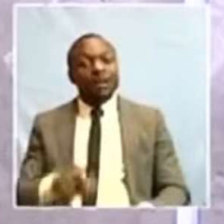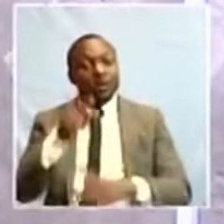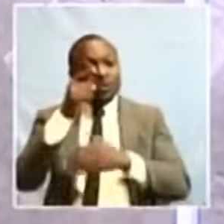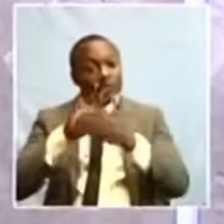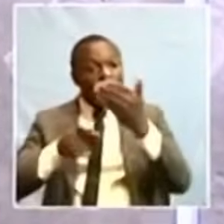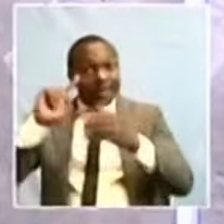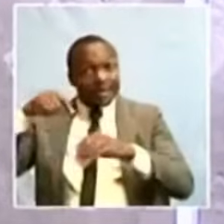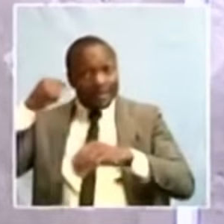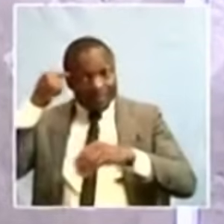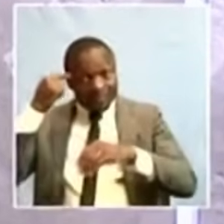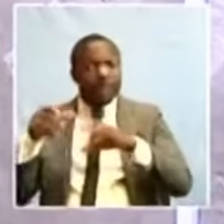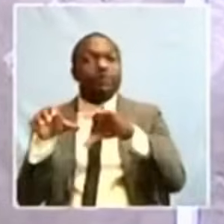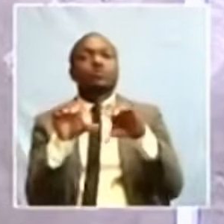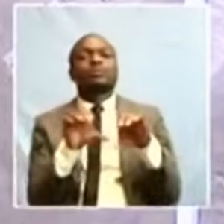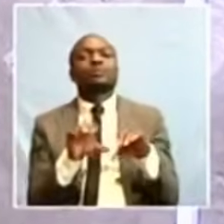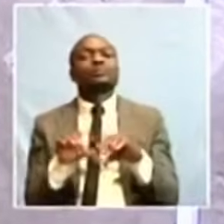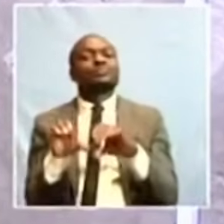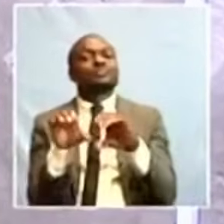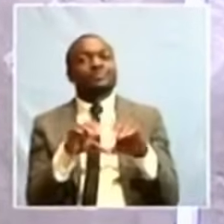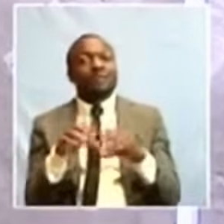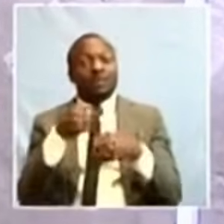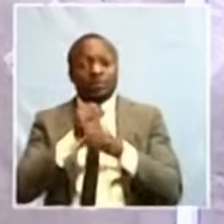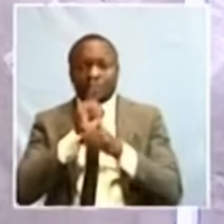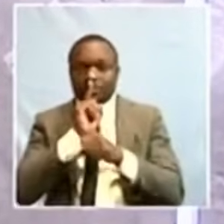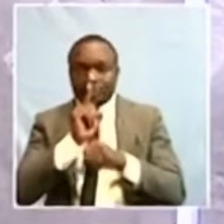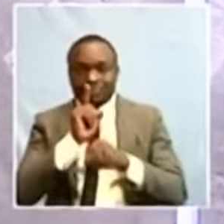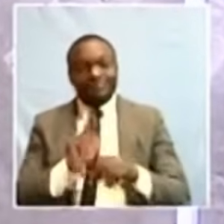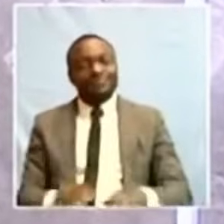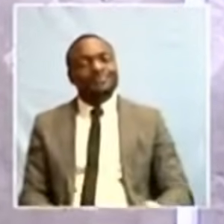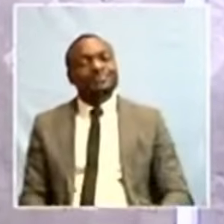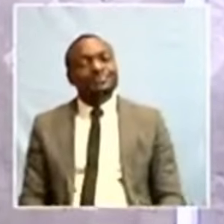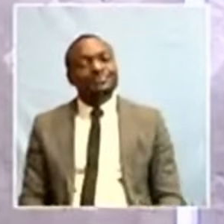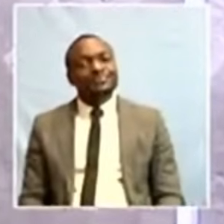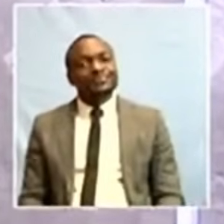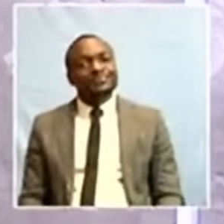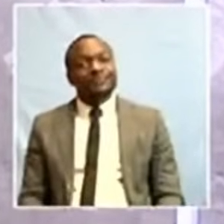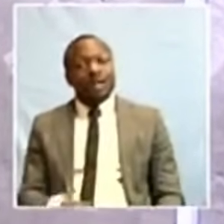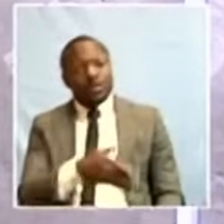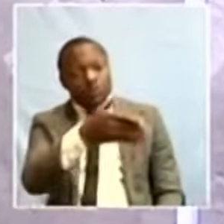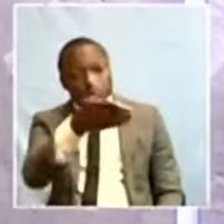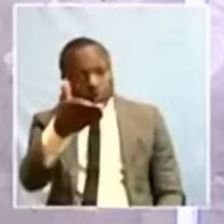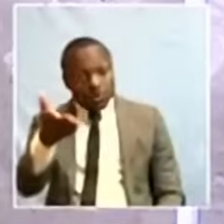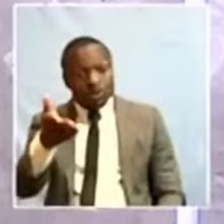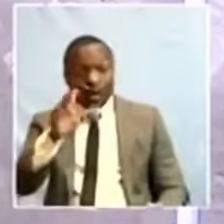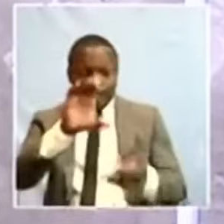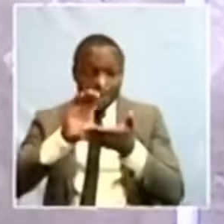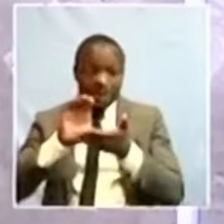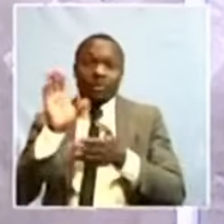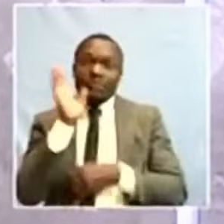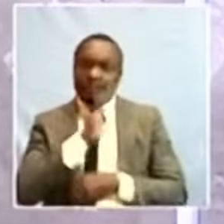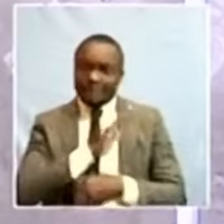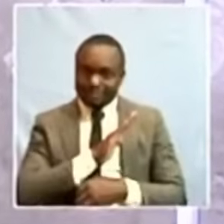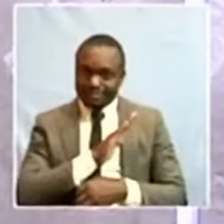is government doing to ensure that those that have borrowed